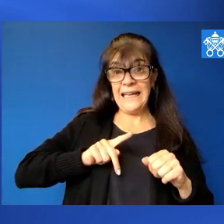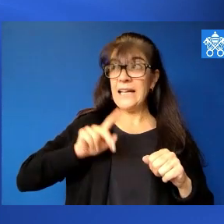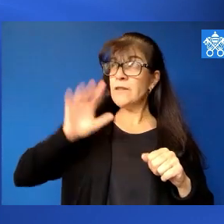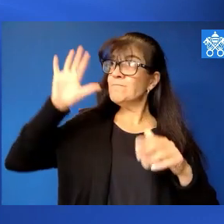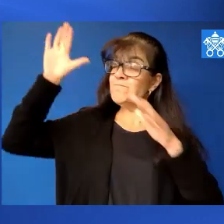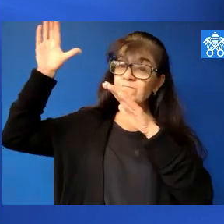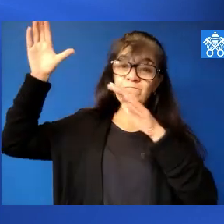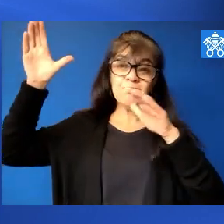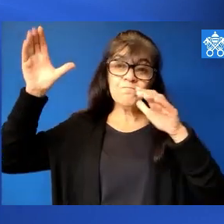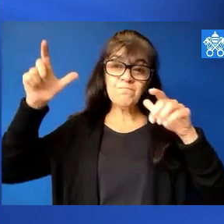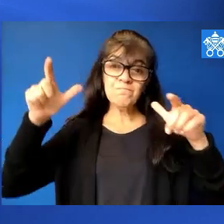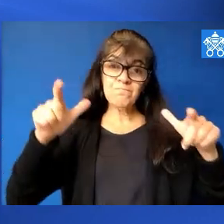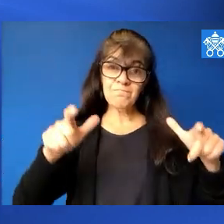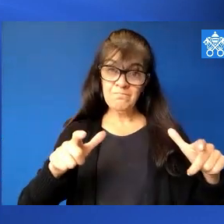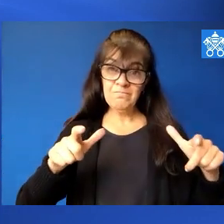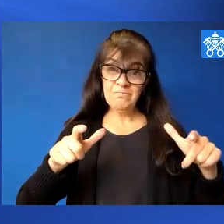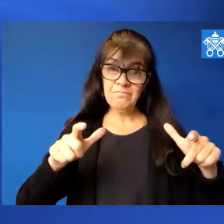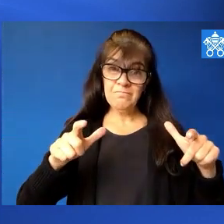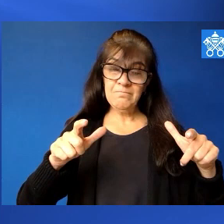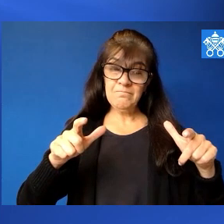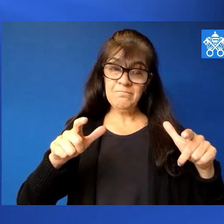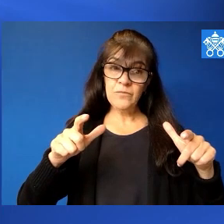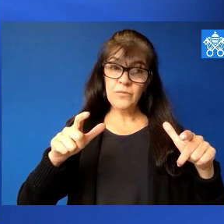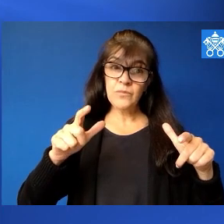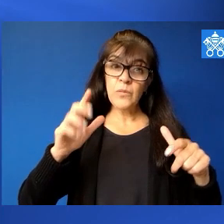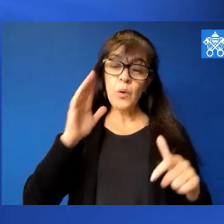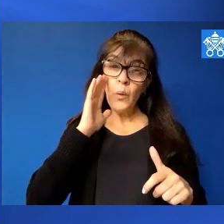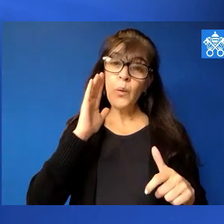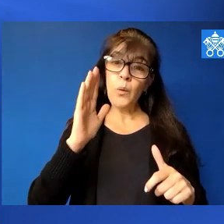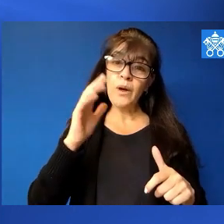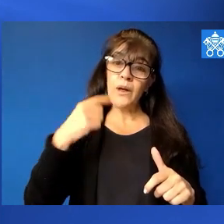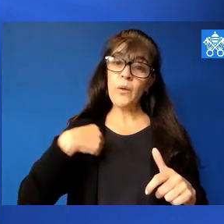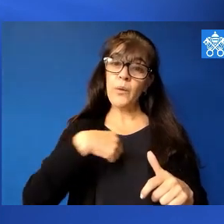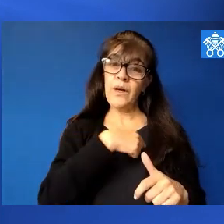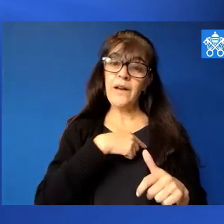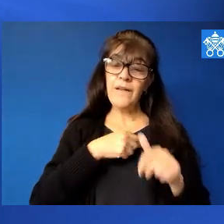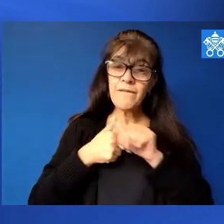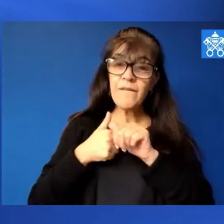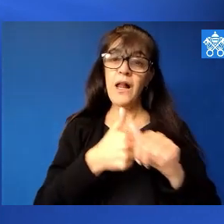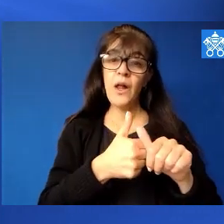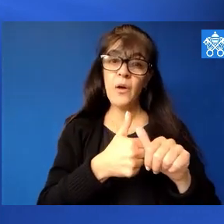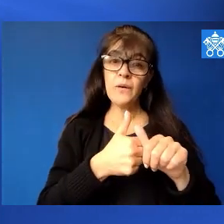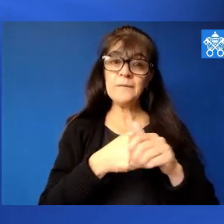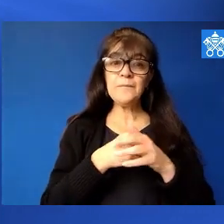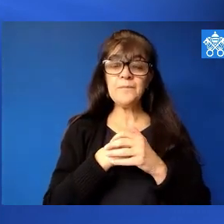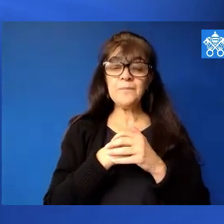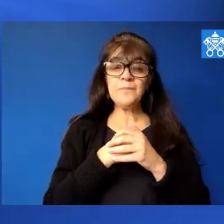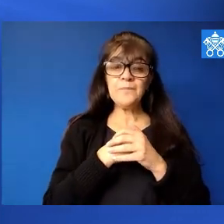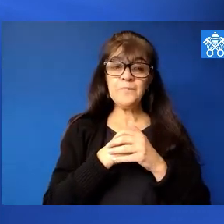tuum, adveniat regnum tuum, fiat voluntas